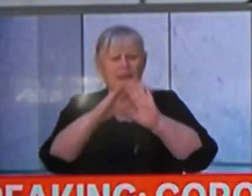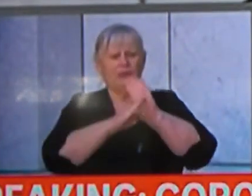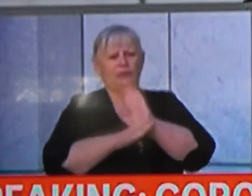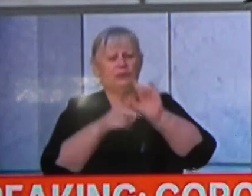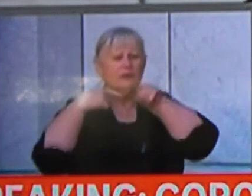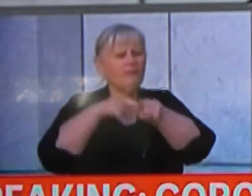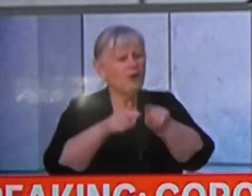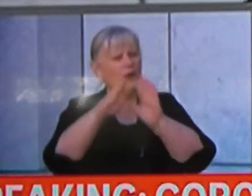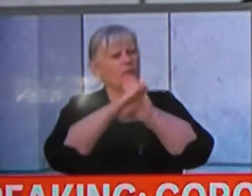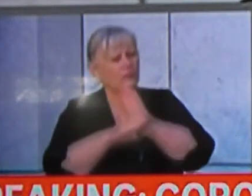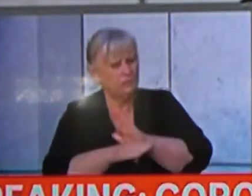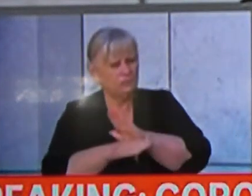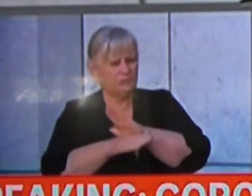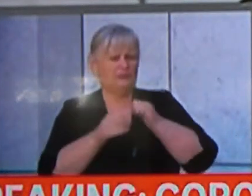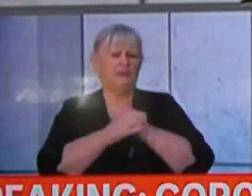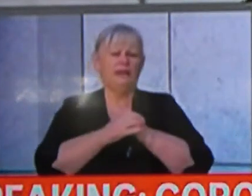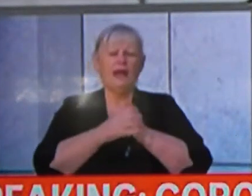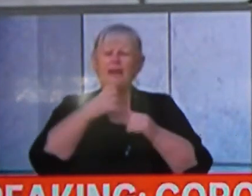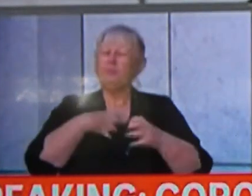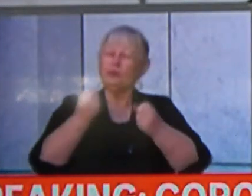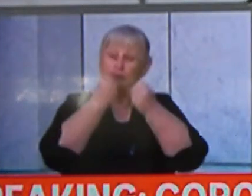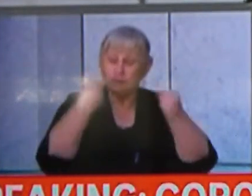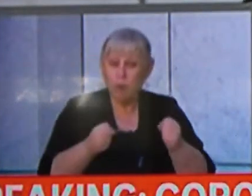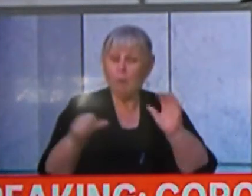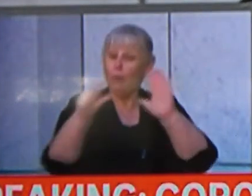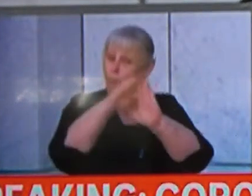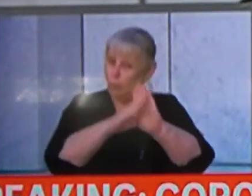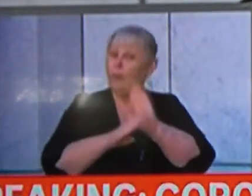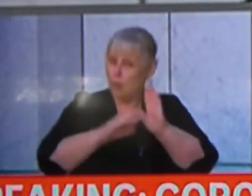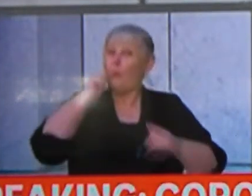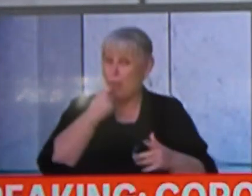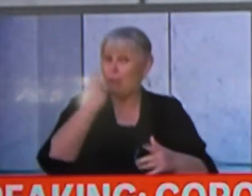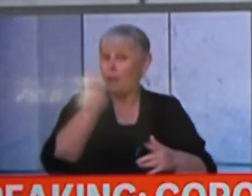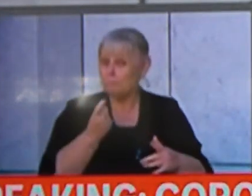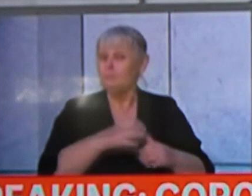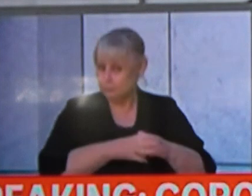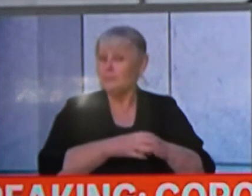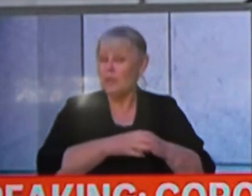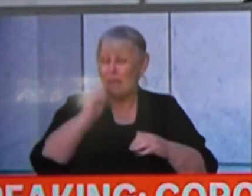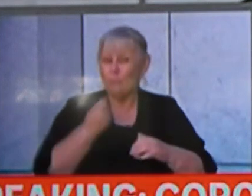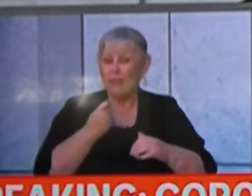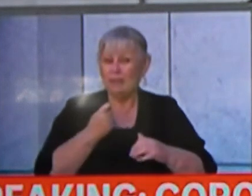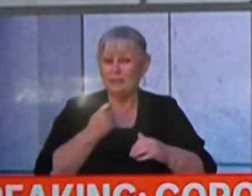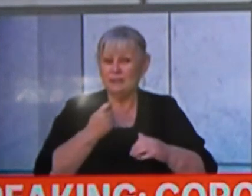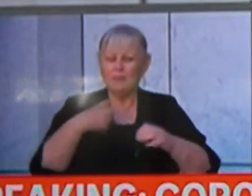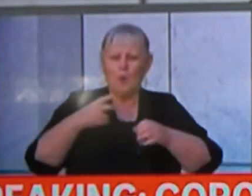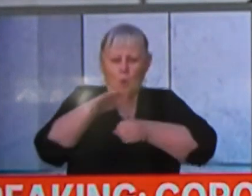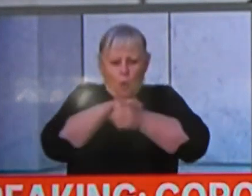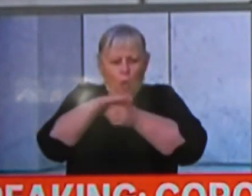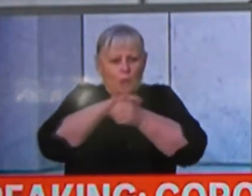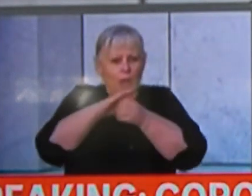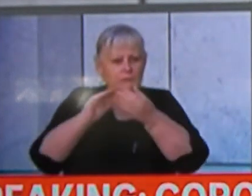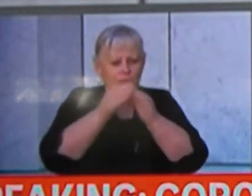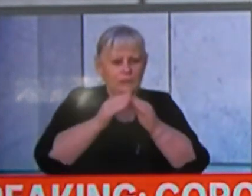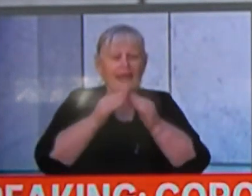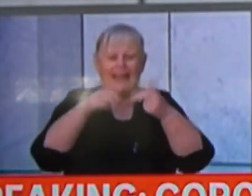rules that we're setting down. But more stronger measures will be coming, and they will be coming in more localised areas